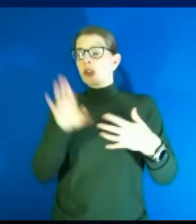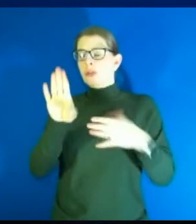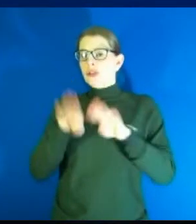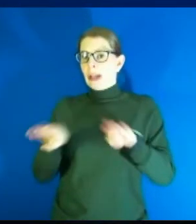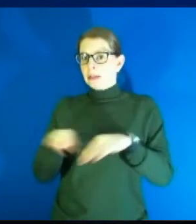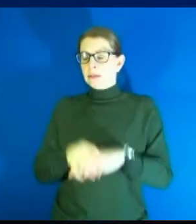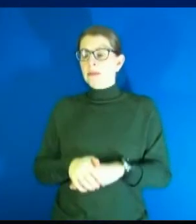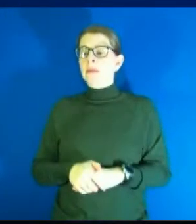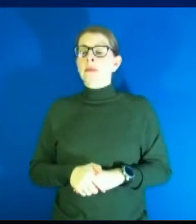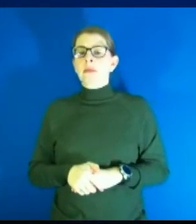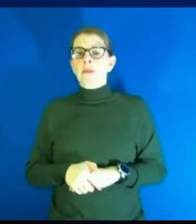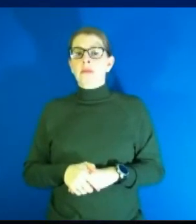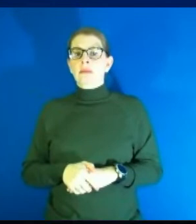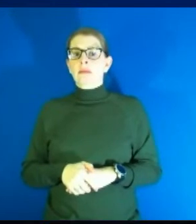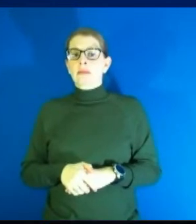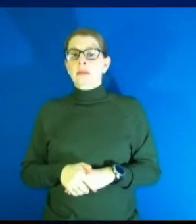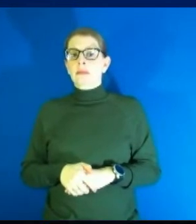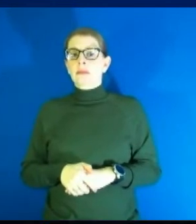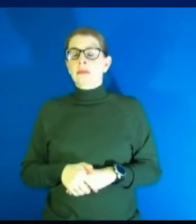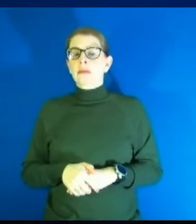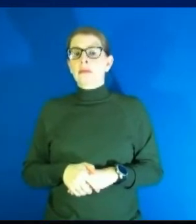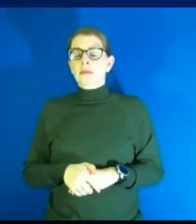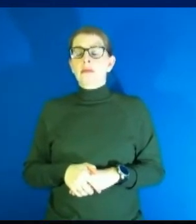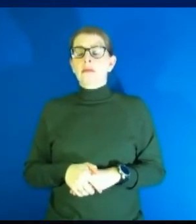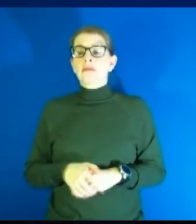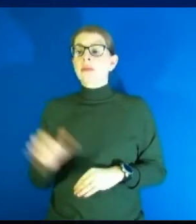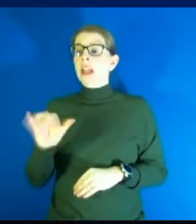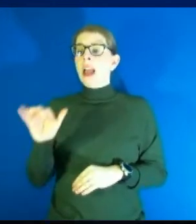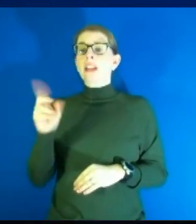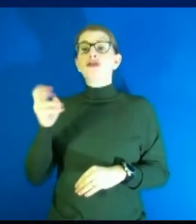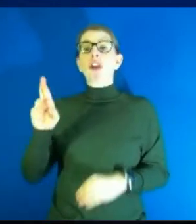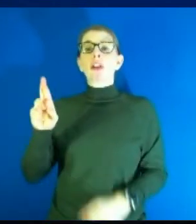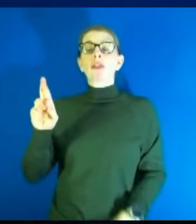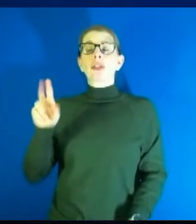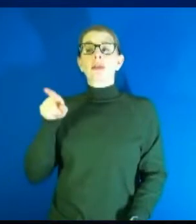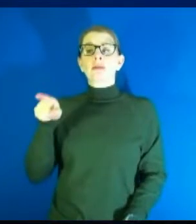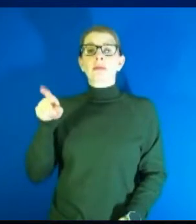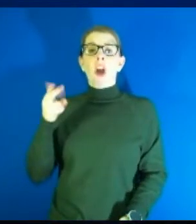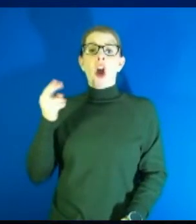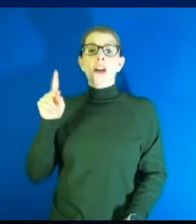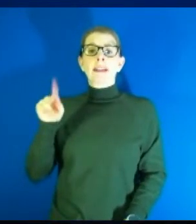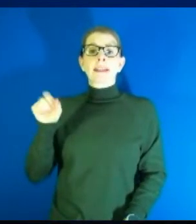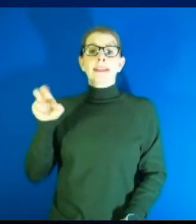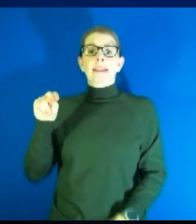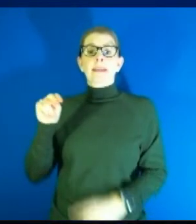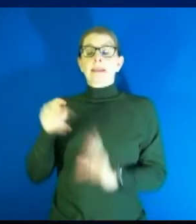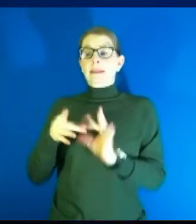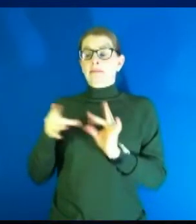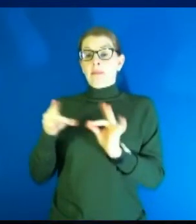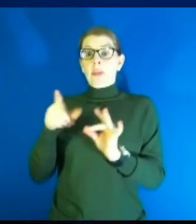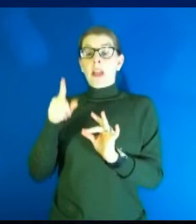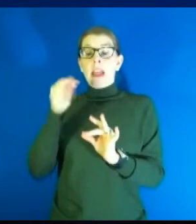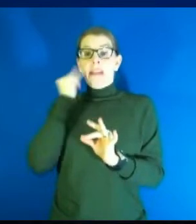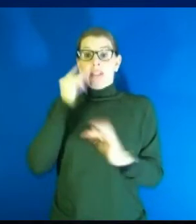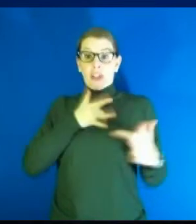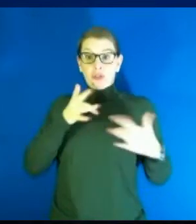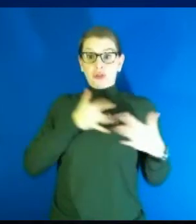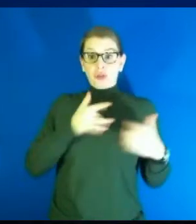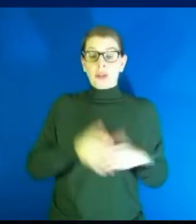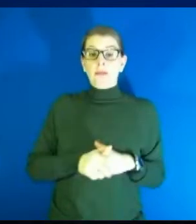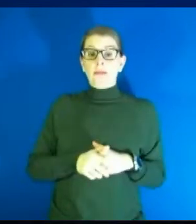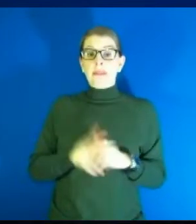of when you can seek care. And like Dr. Hawkinson said, if you're concerned, sometimes caution